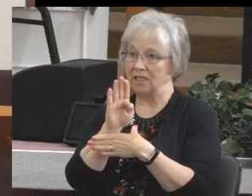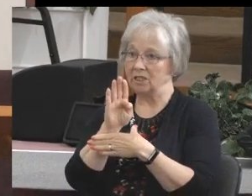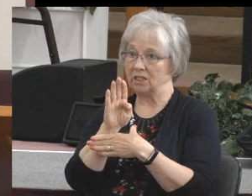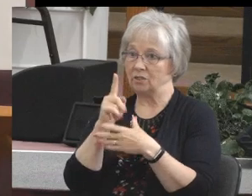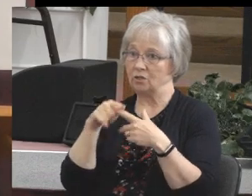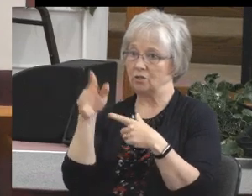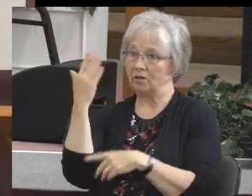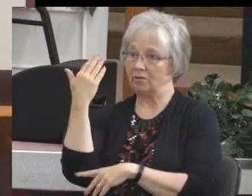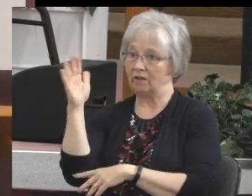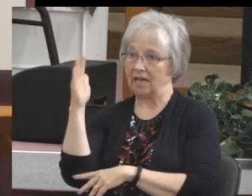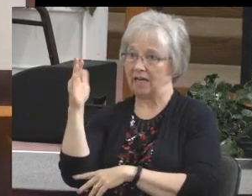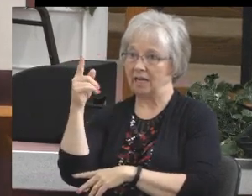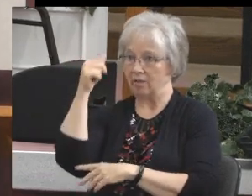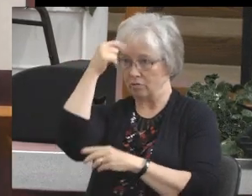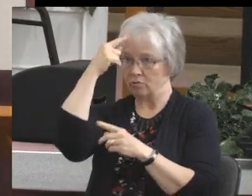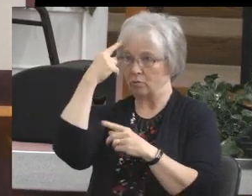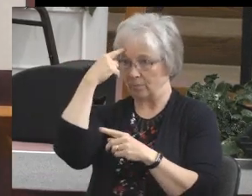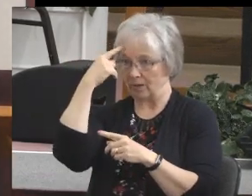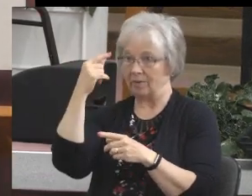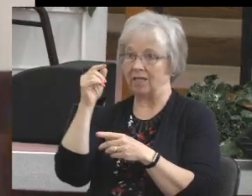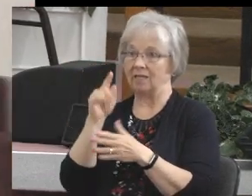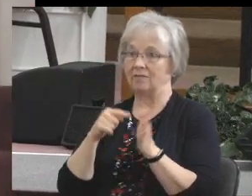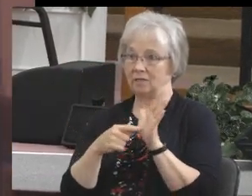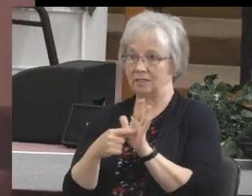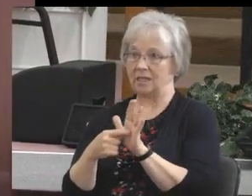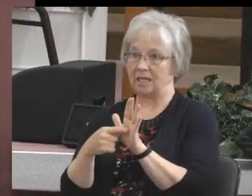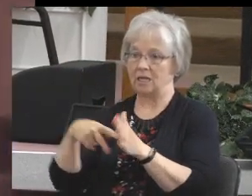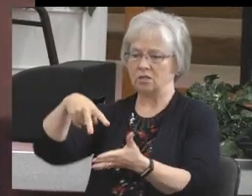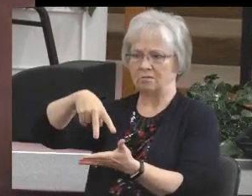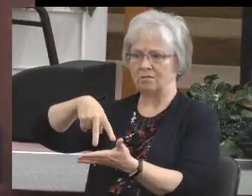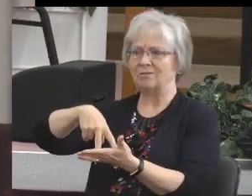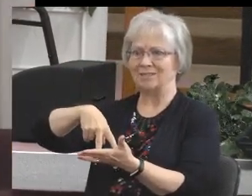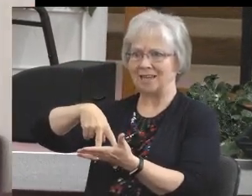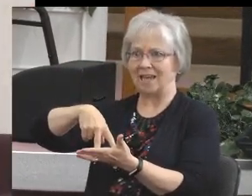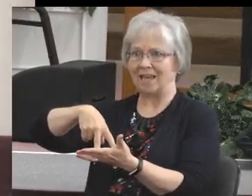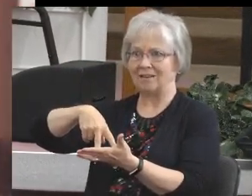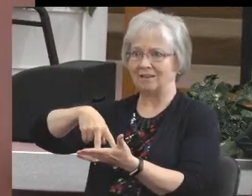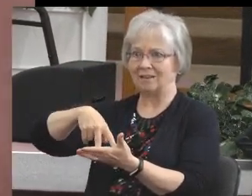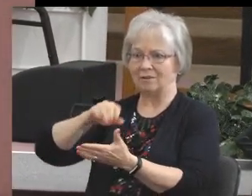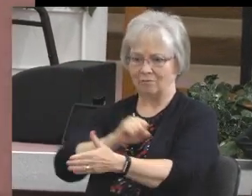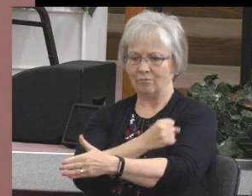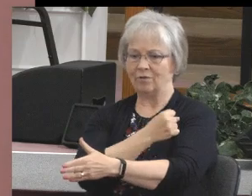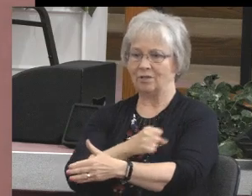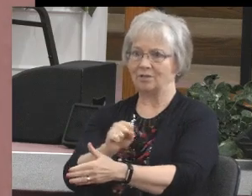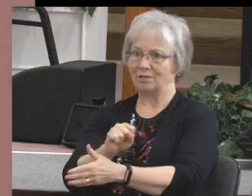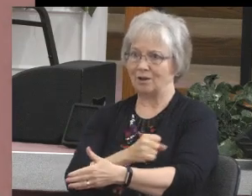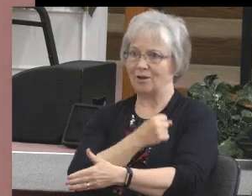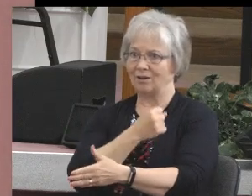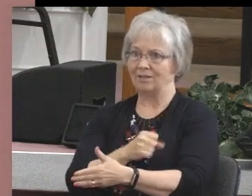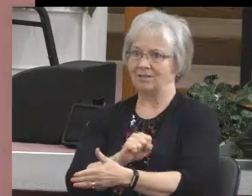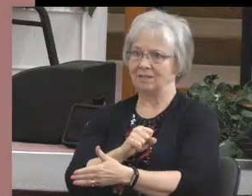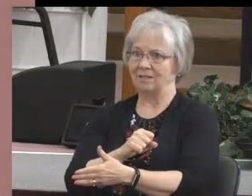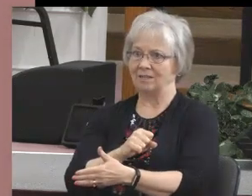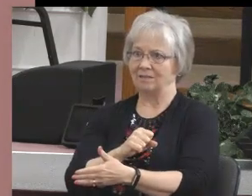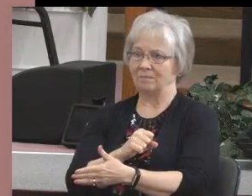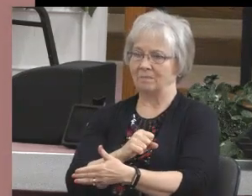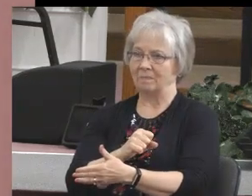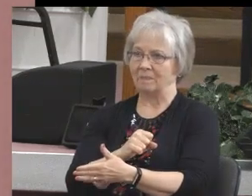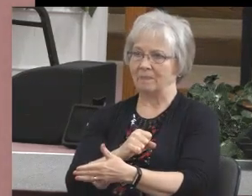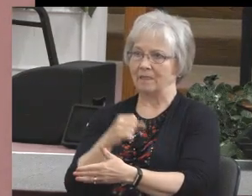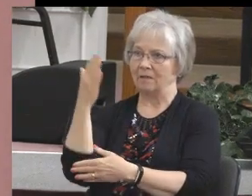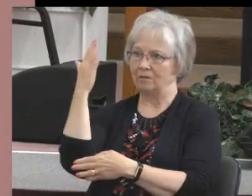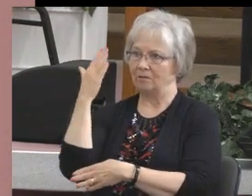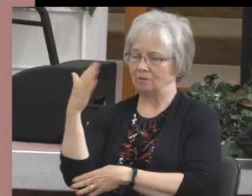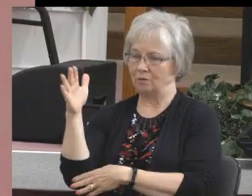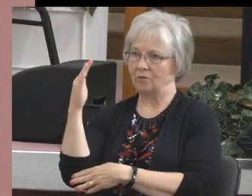to stand for the national anthem when the flag is there and the song is played, is